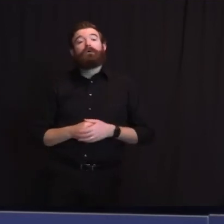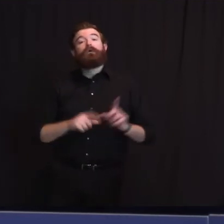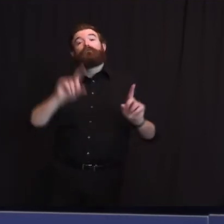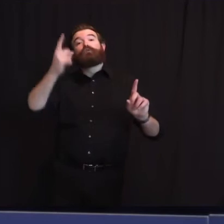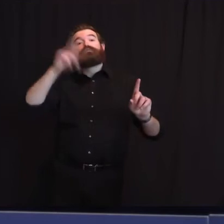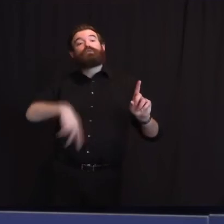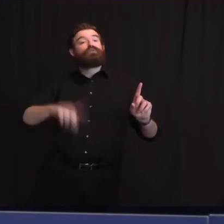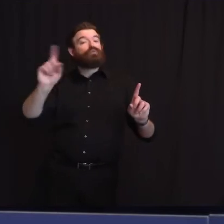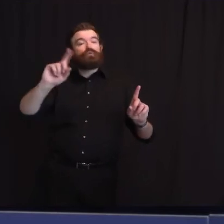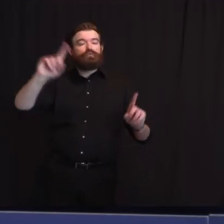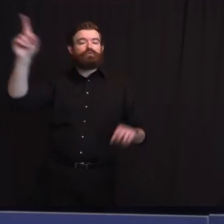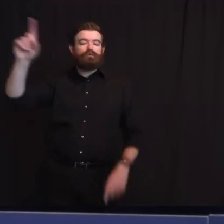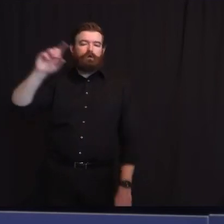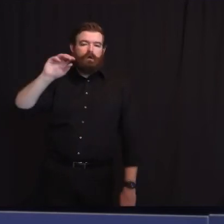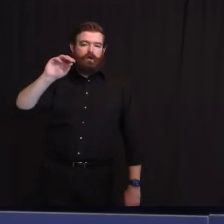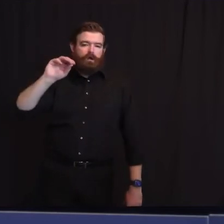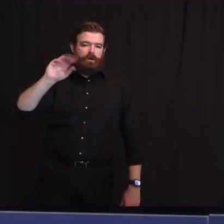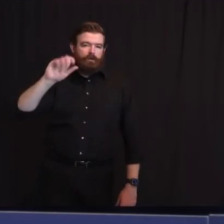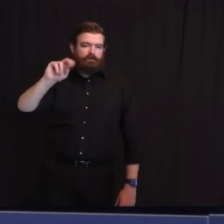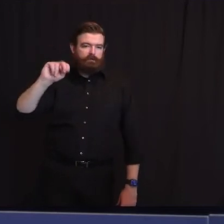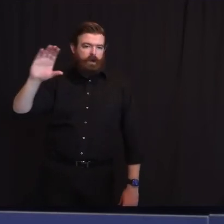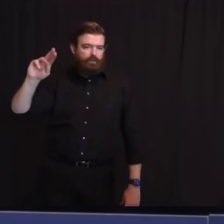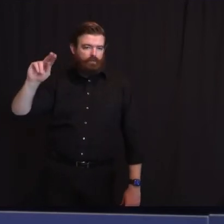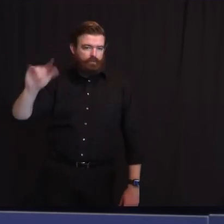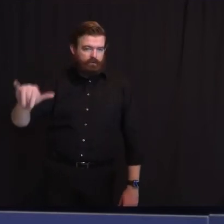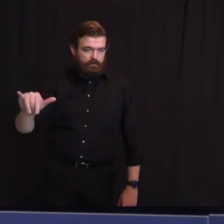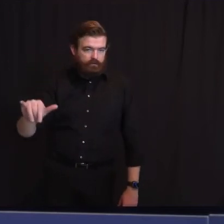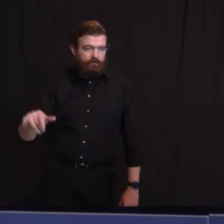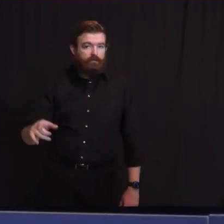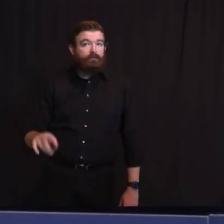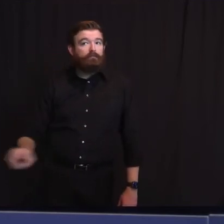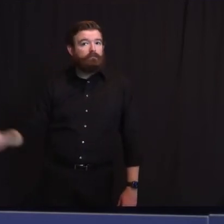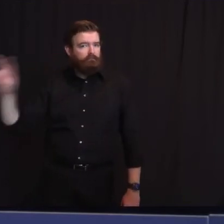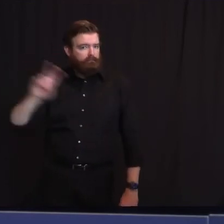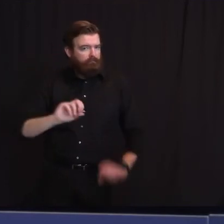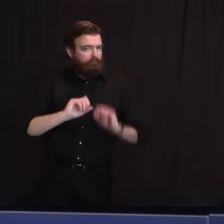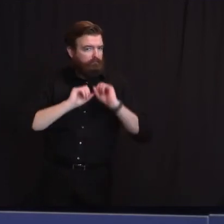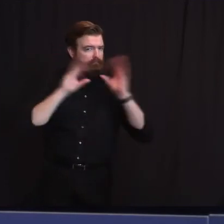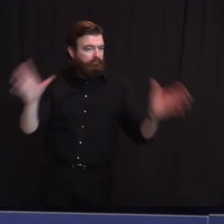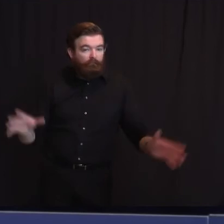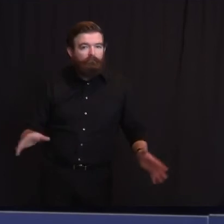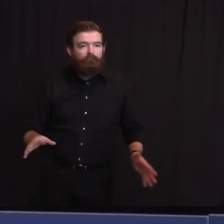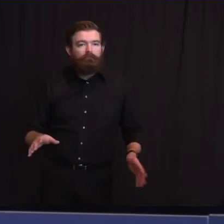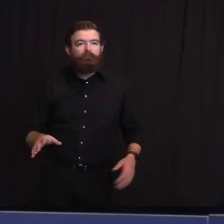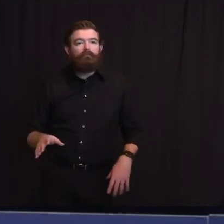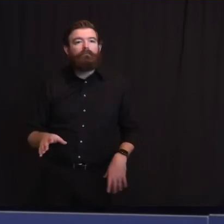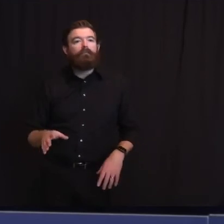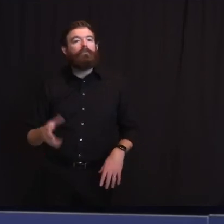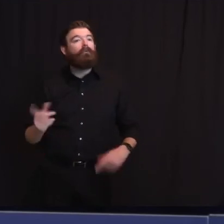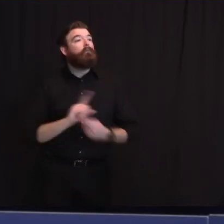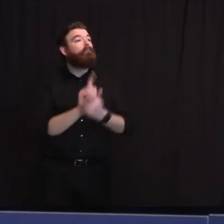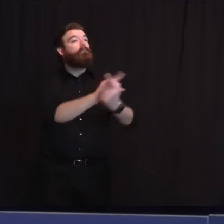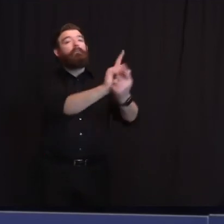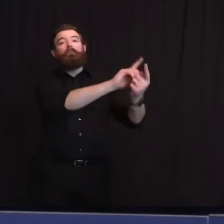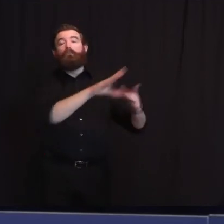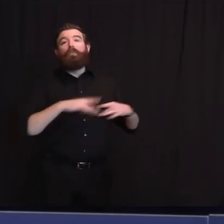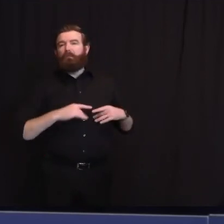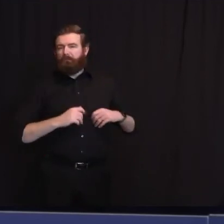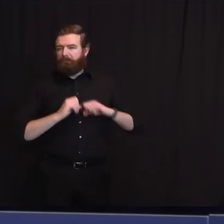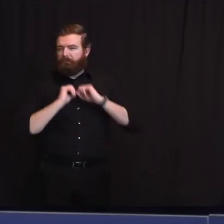60s, had no travel history or a clear exposure to others who were ill. The man